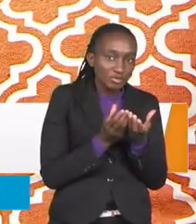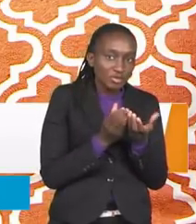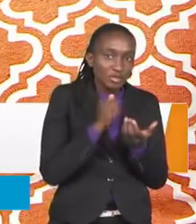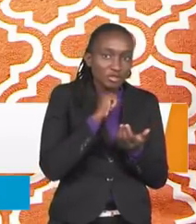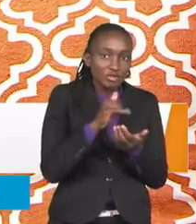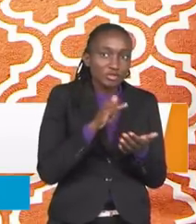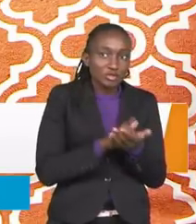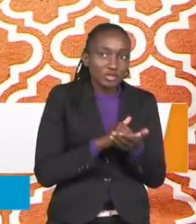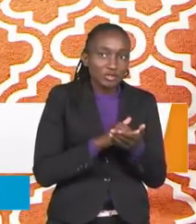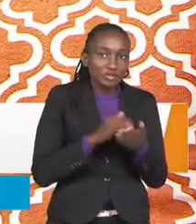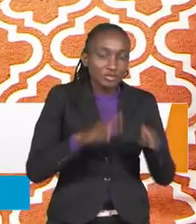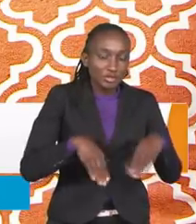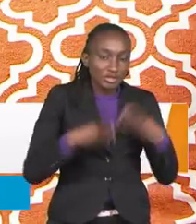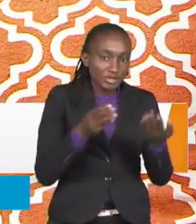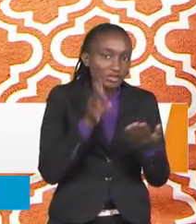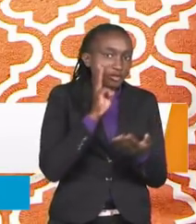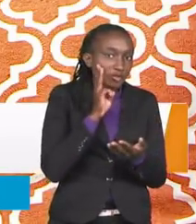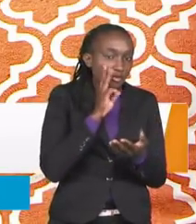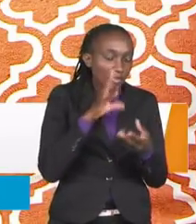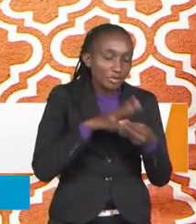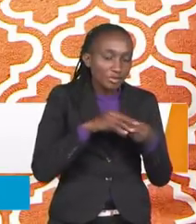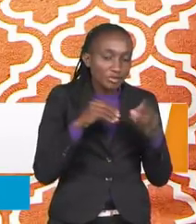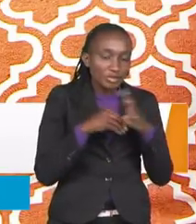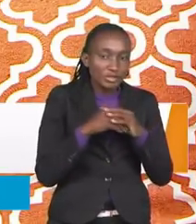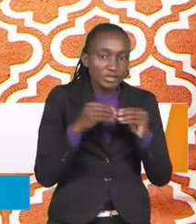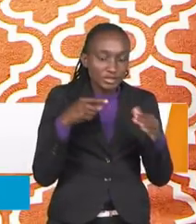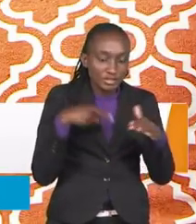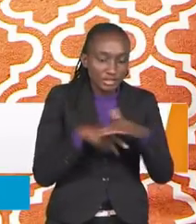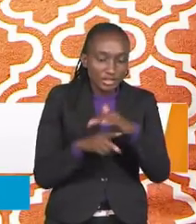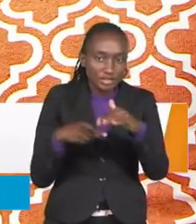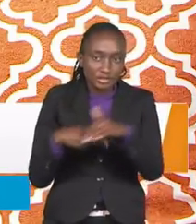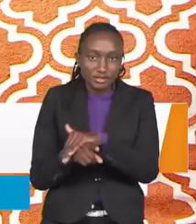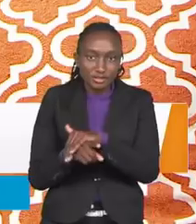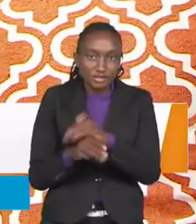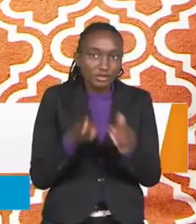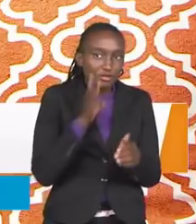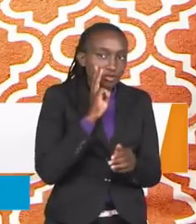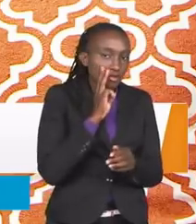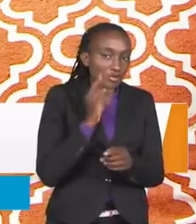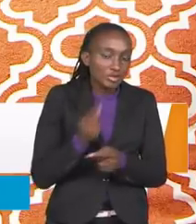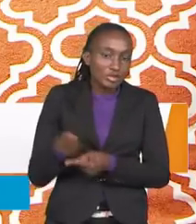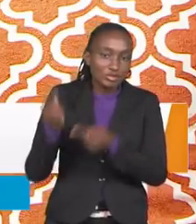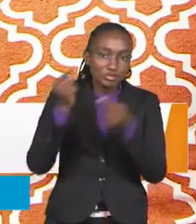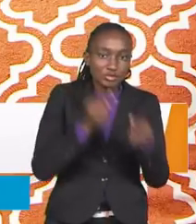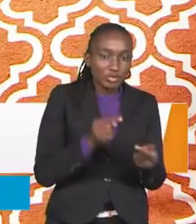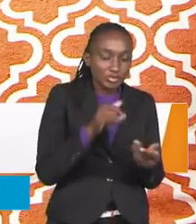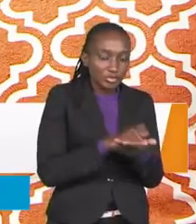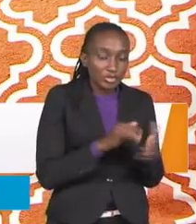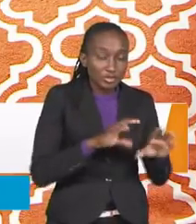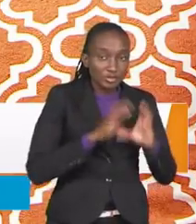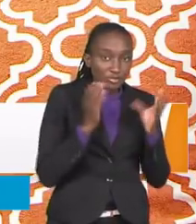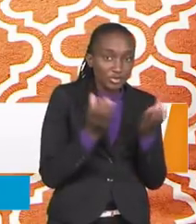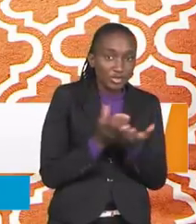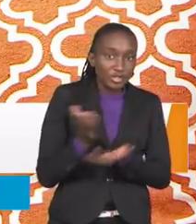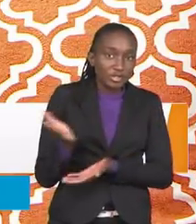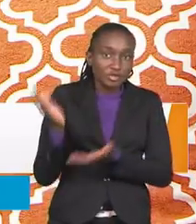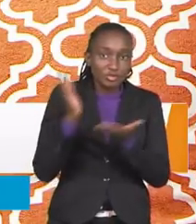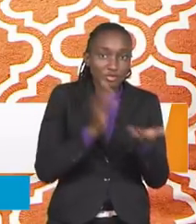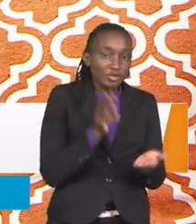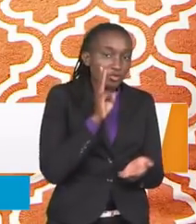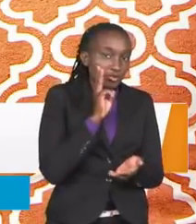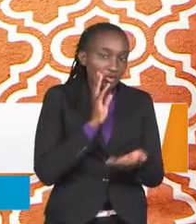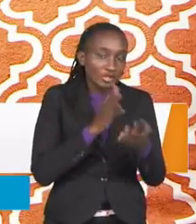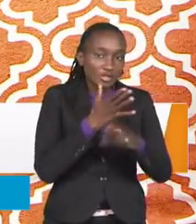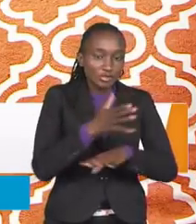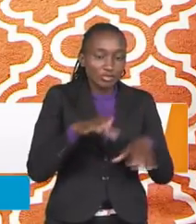that you're really providing the water, but you're creating access for water to come to that community, to bring water